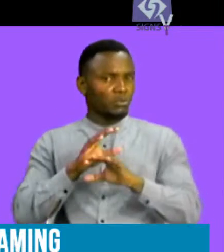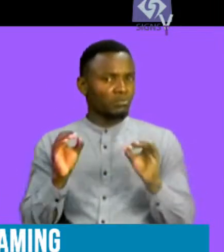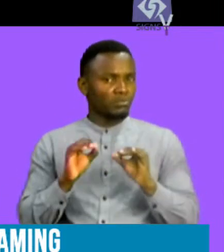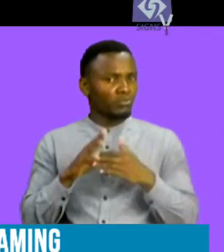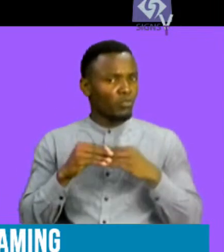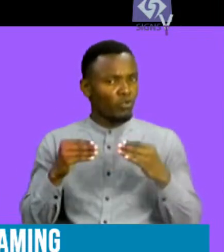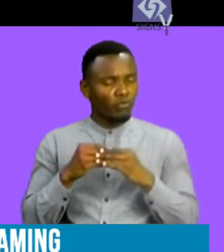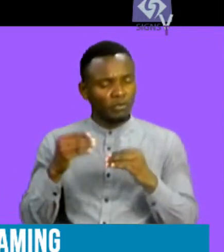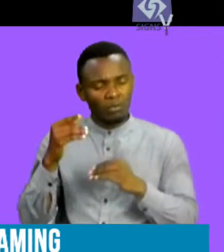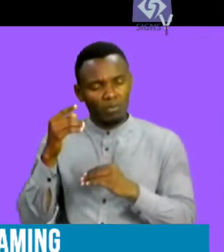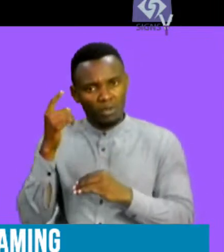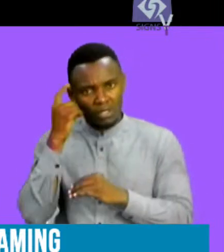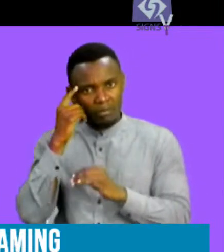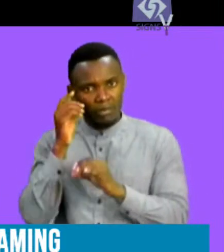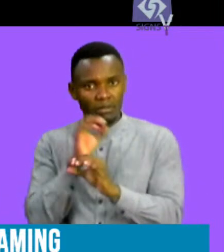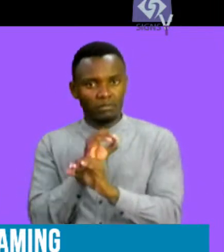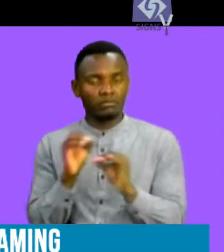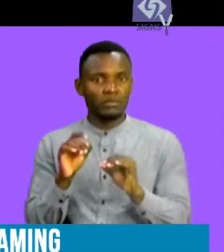low esteem,